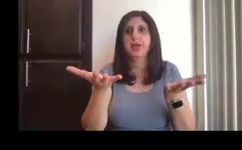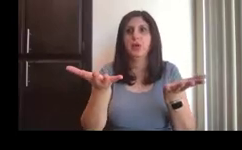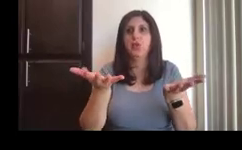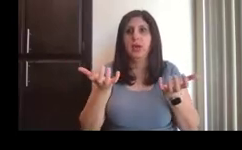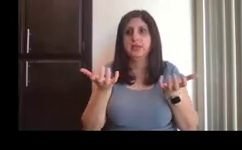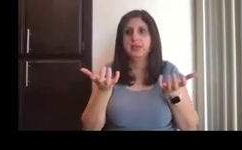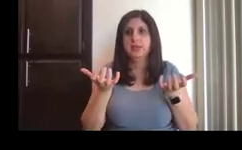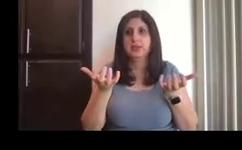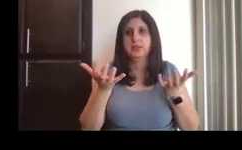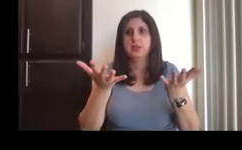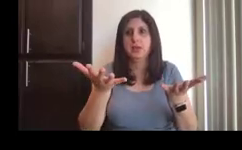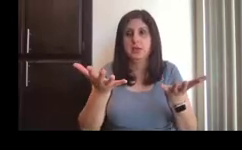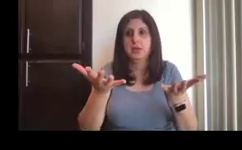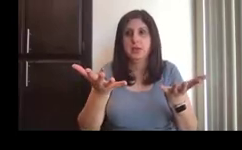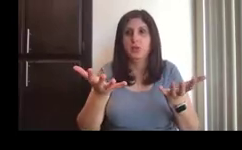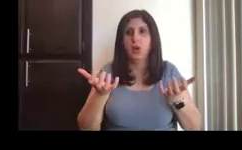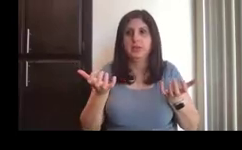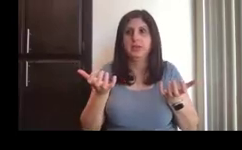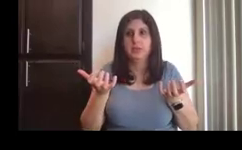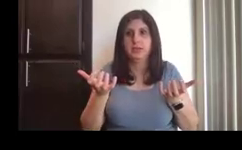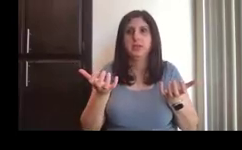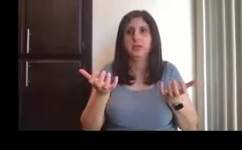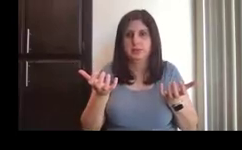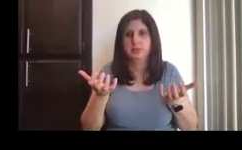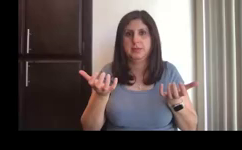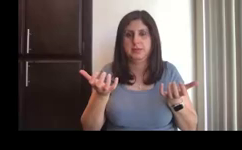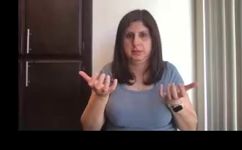Okay, so again, want, want.